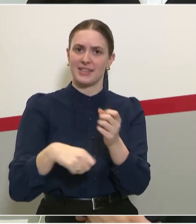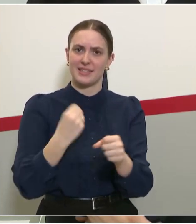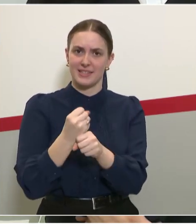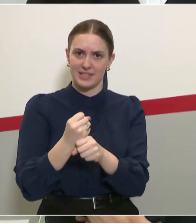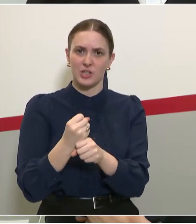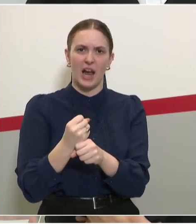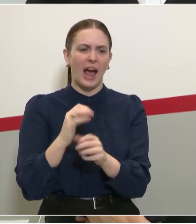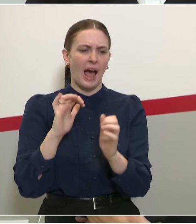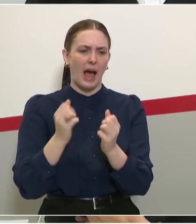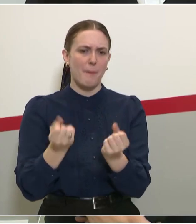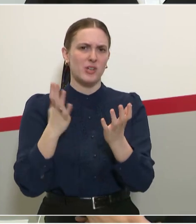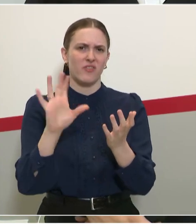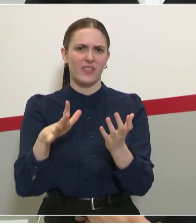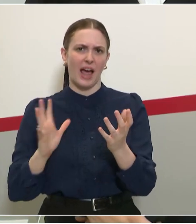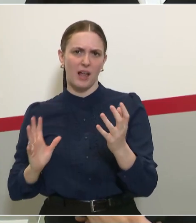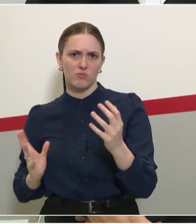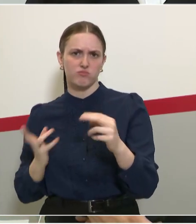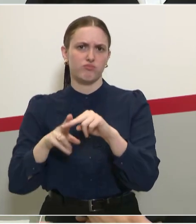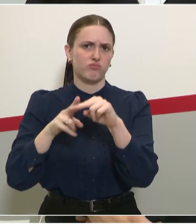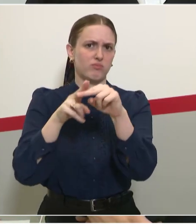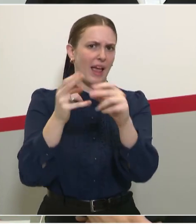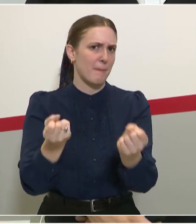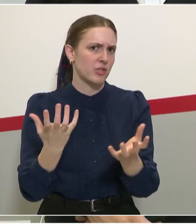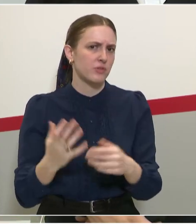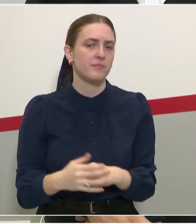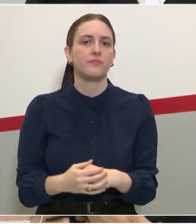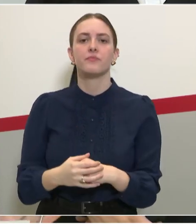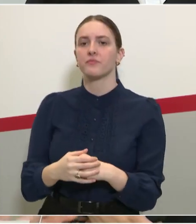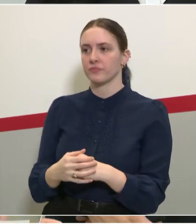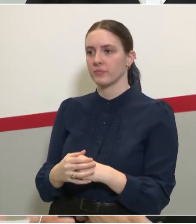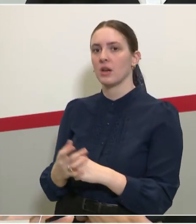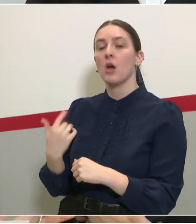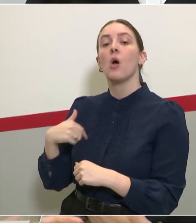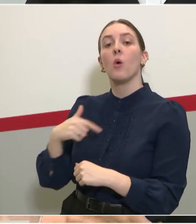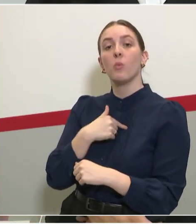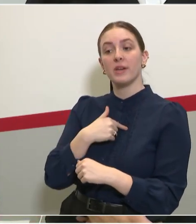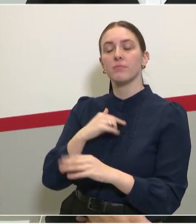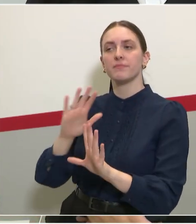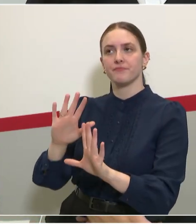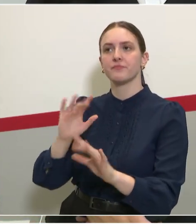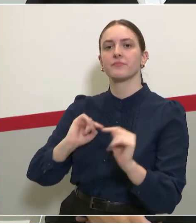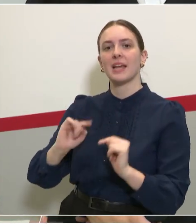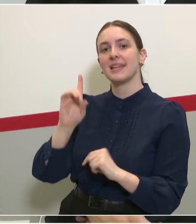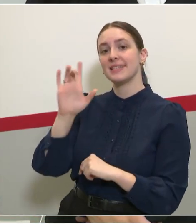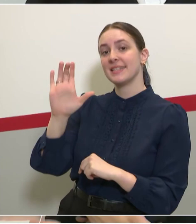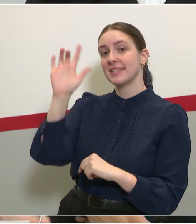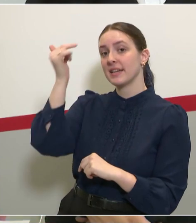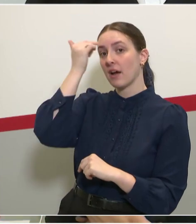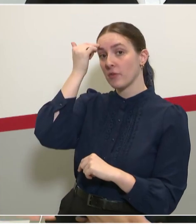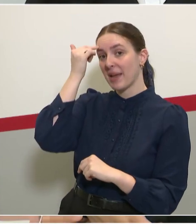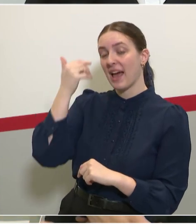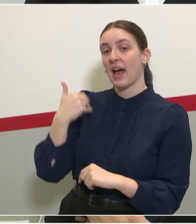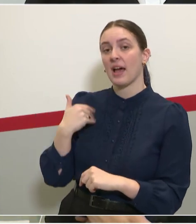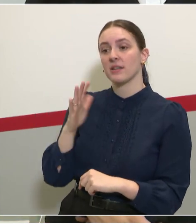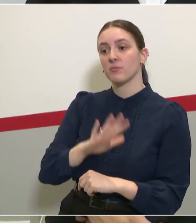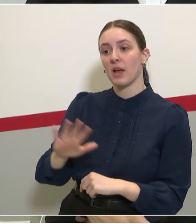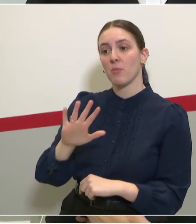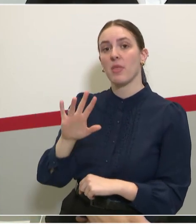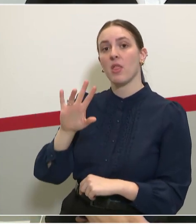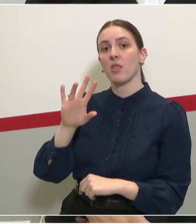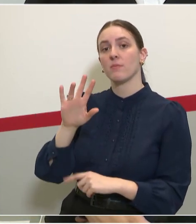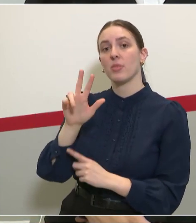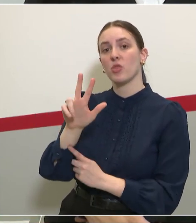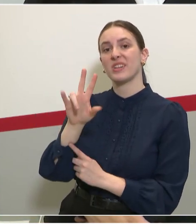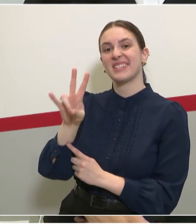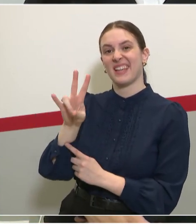It's basically, we are a government of about 37,000, okay, but DC government, that's big